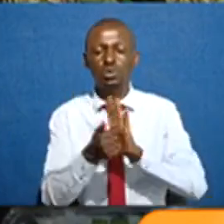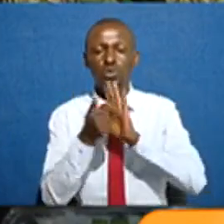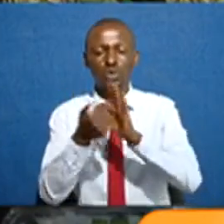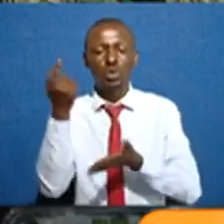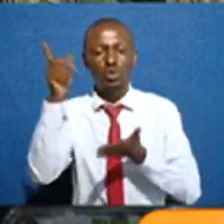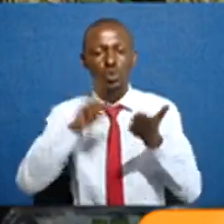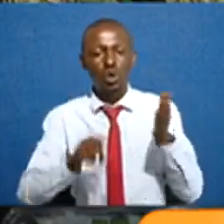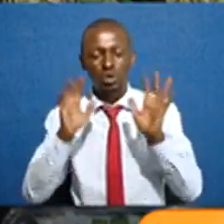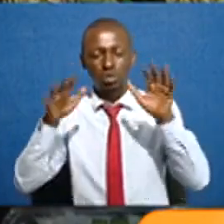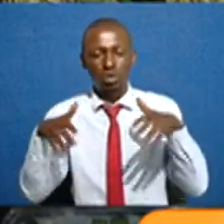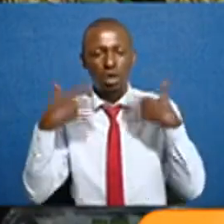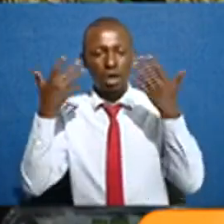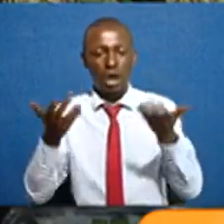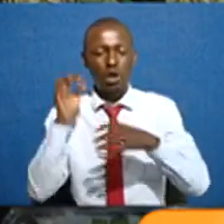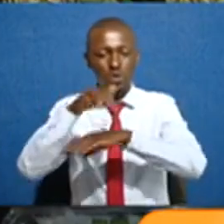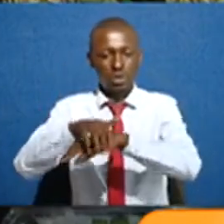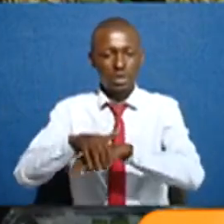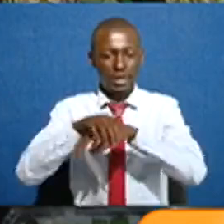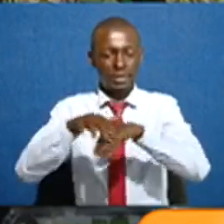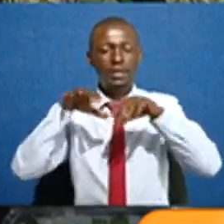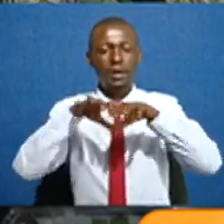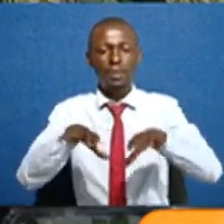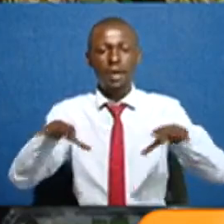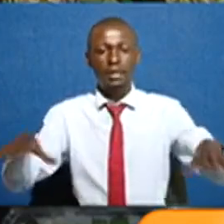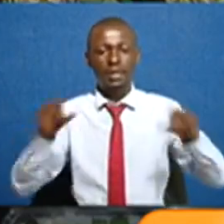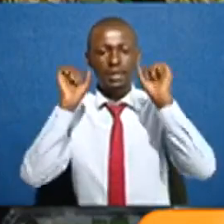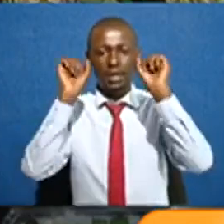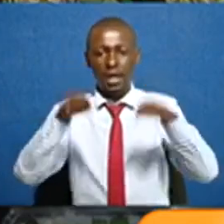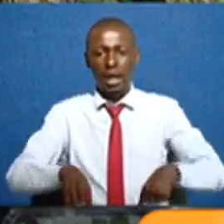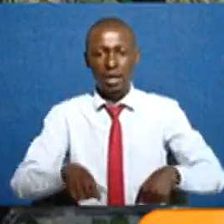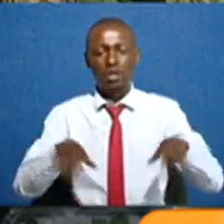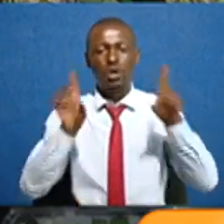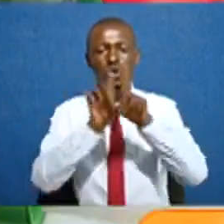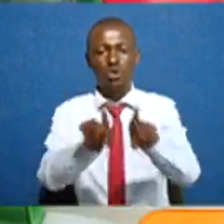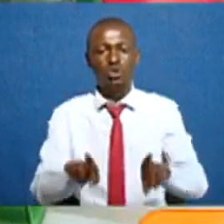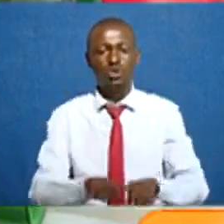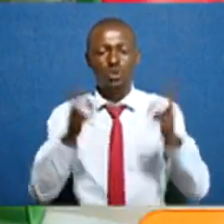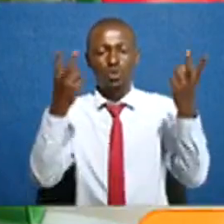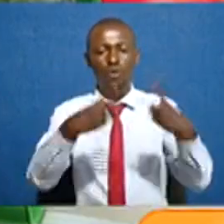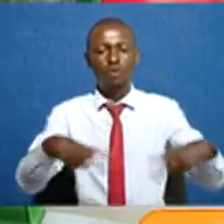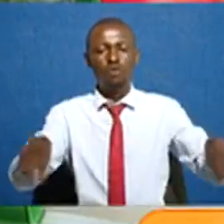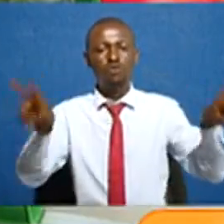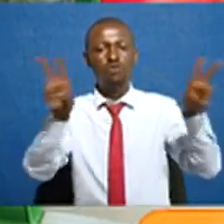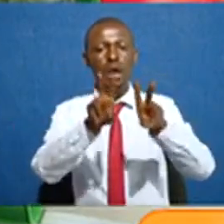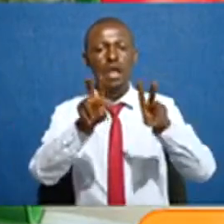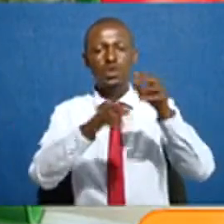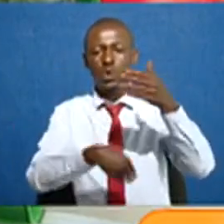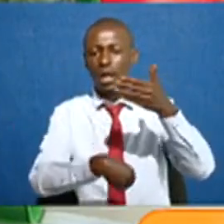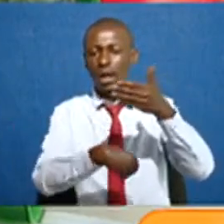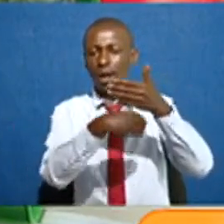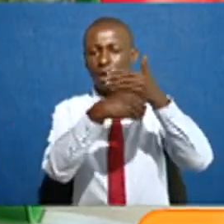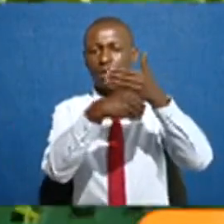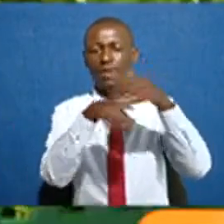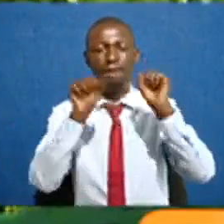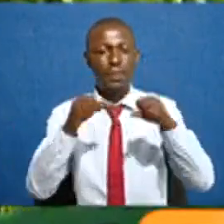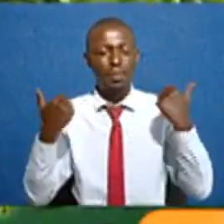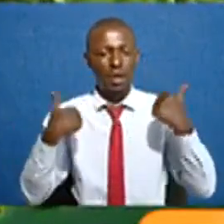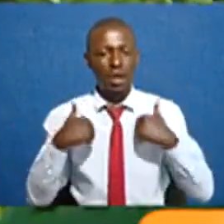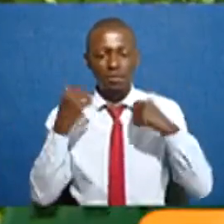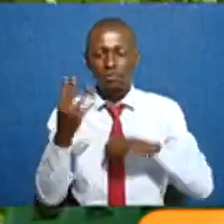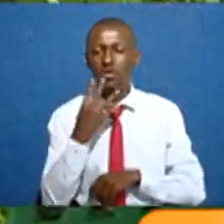is how you can link up to markets and at the same time add value. The center is designed to have